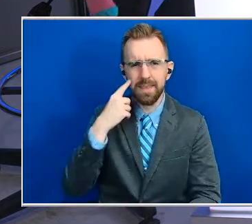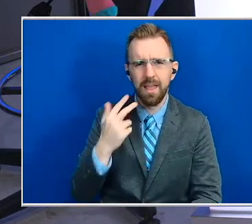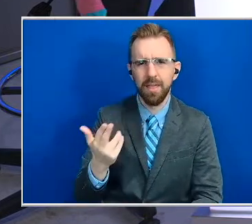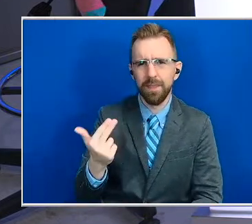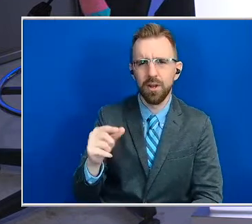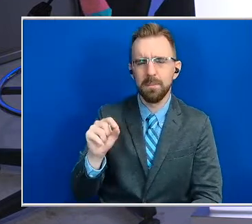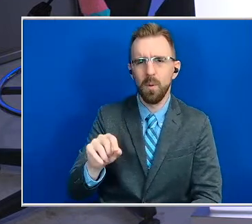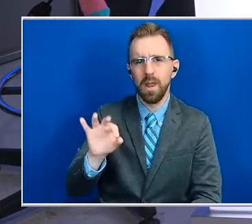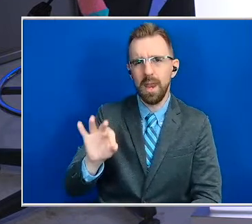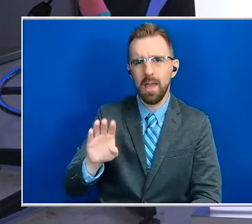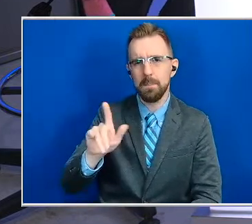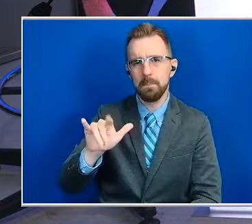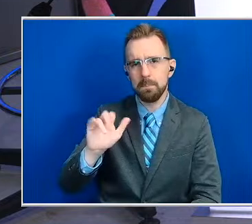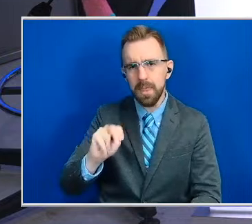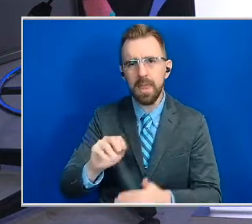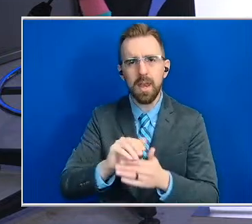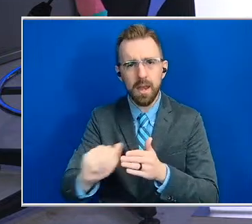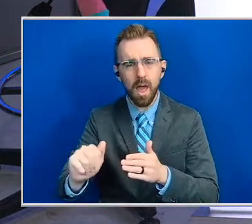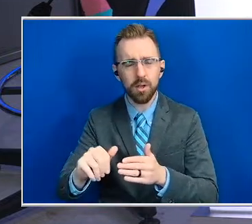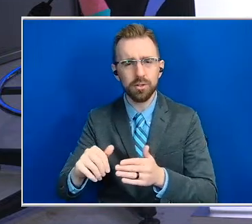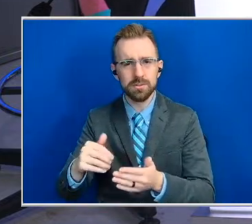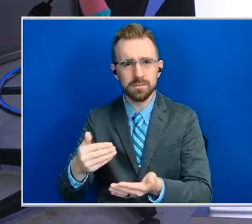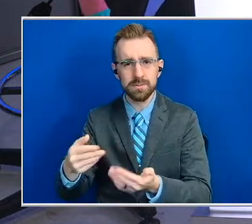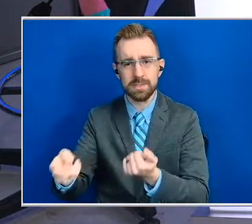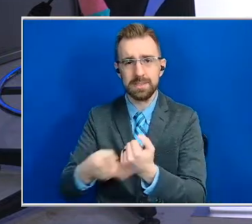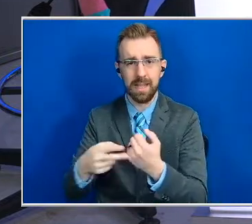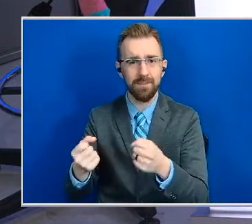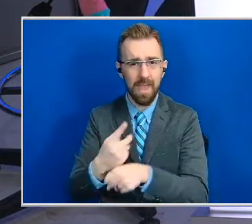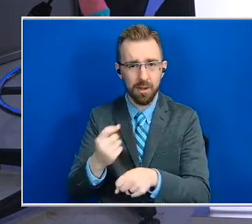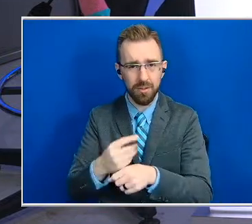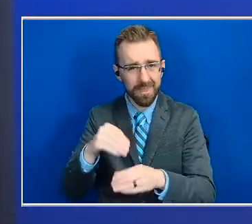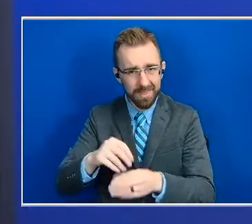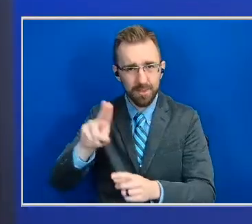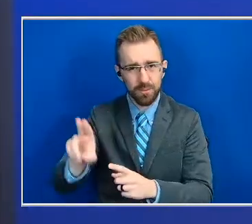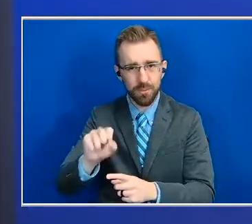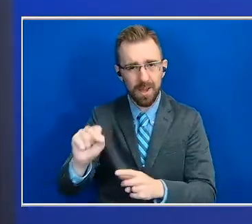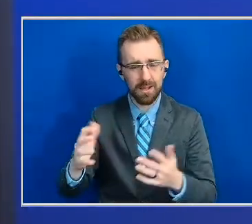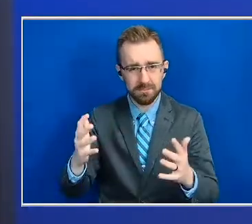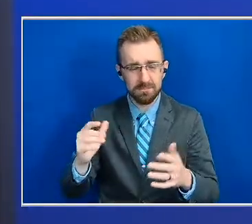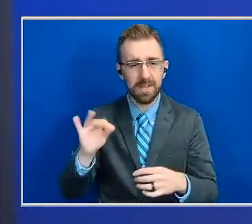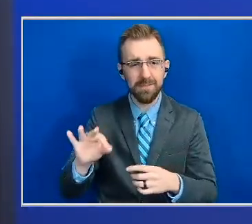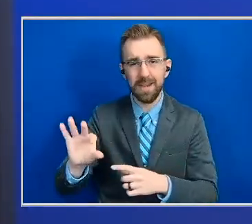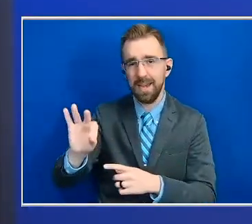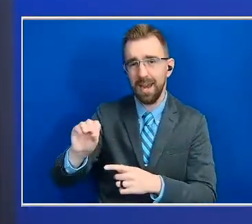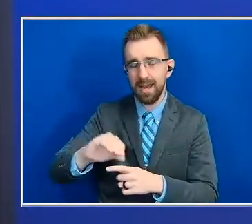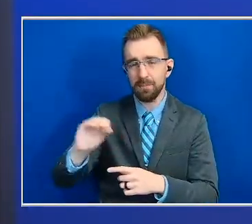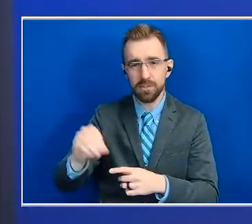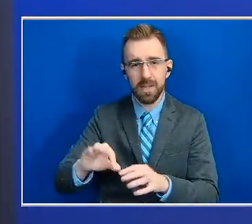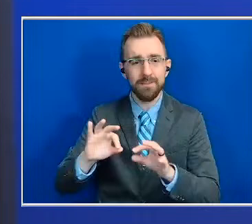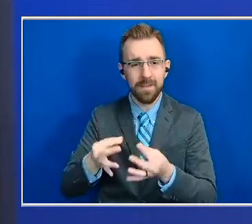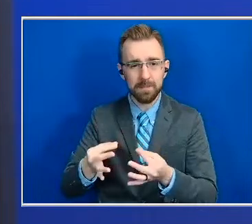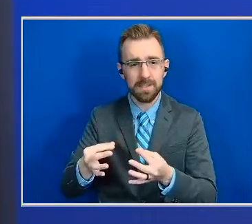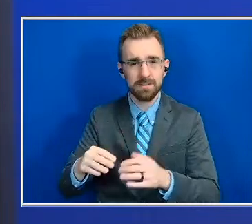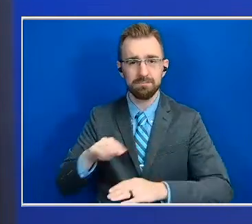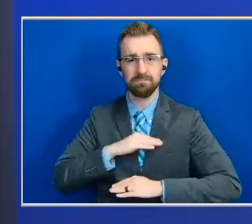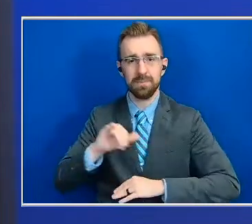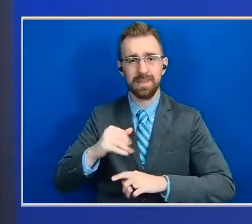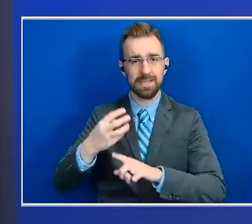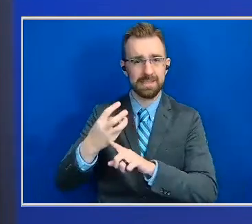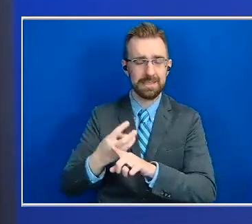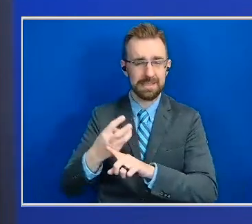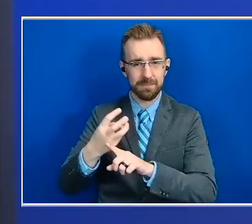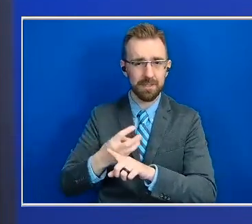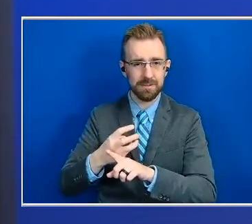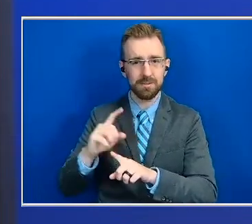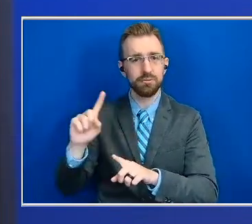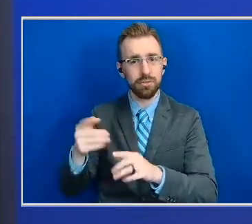billion saved annually in the United States if 90% of families met that 6 months, just to the 6 months